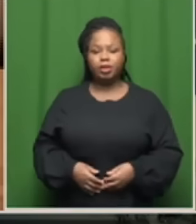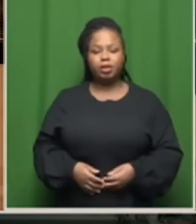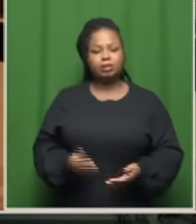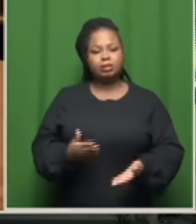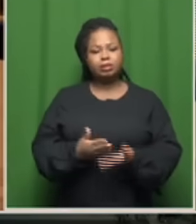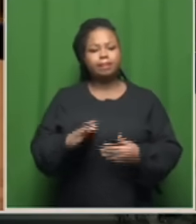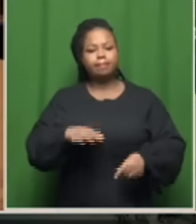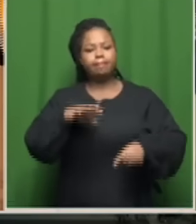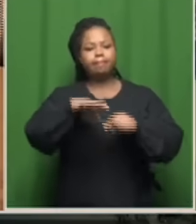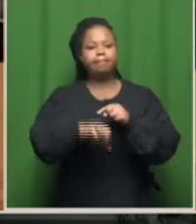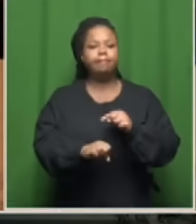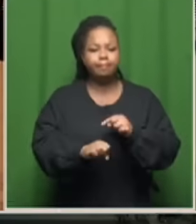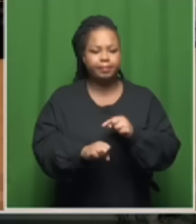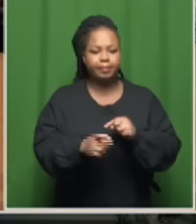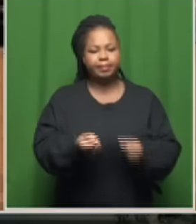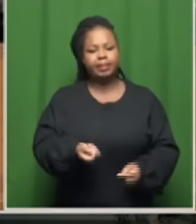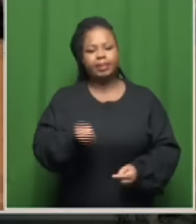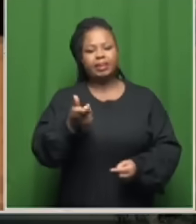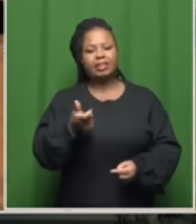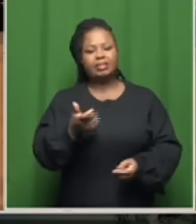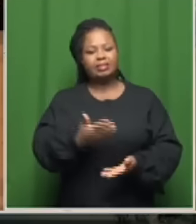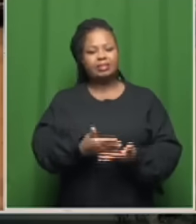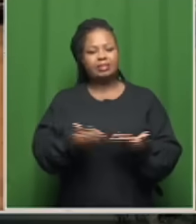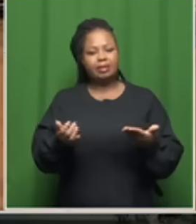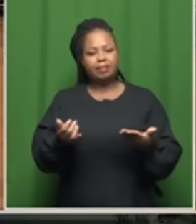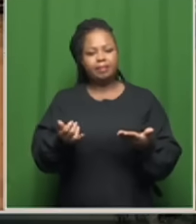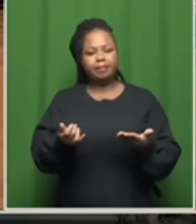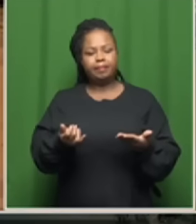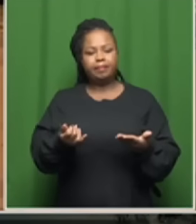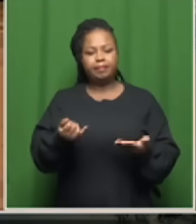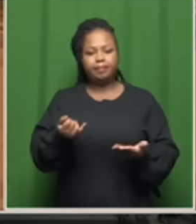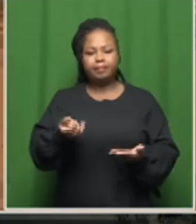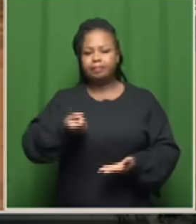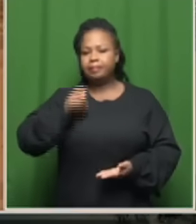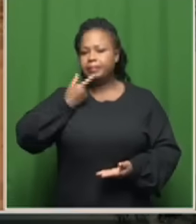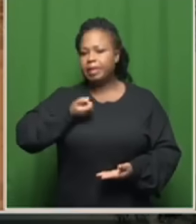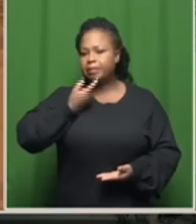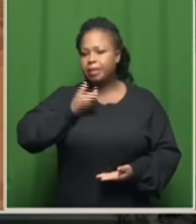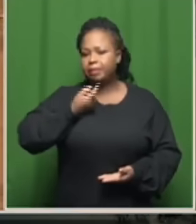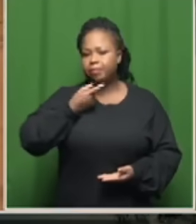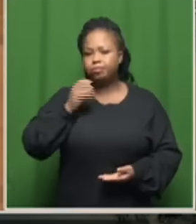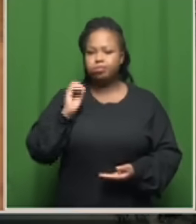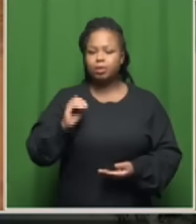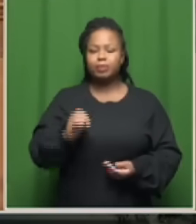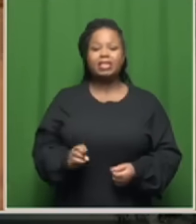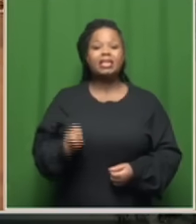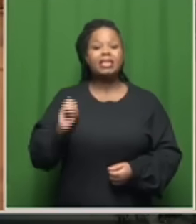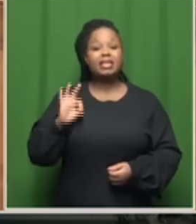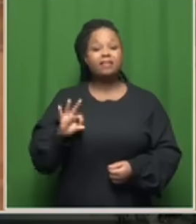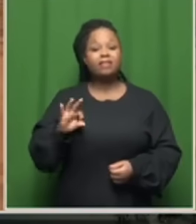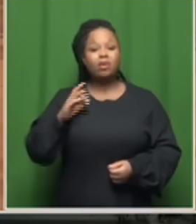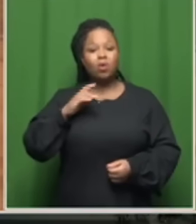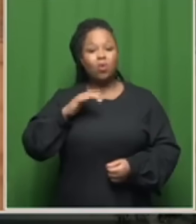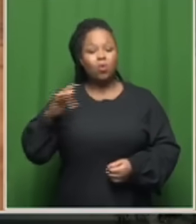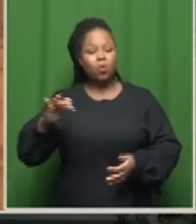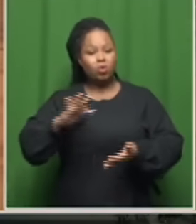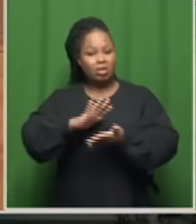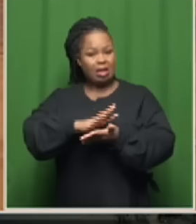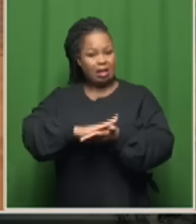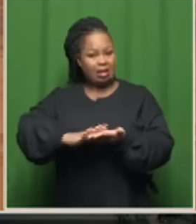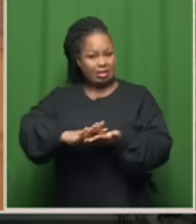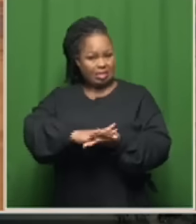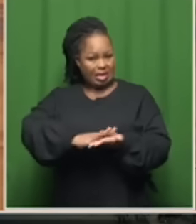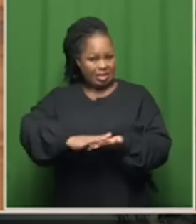of certain drugs that have been there. But if water was going to be polluted, it would be more on the issues